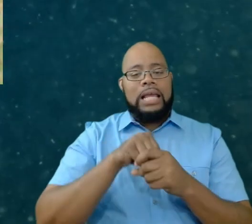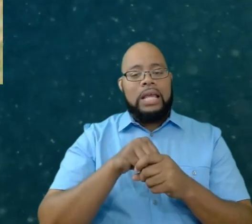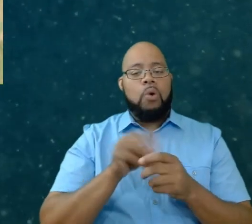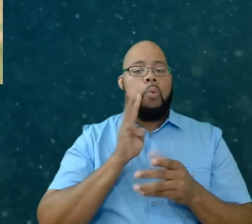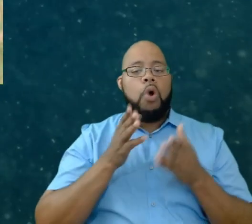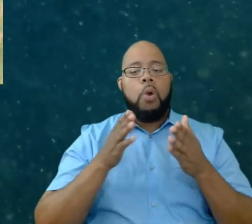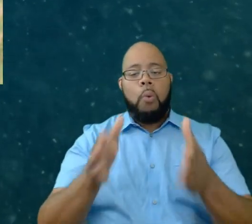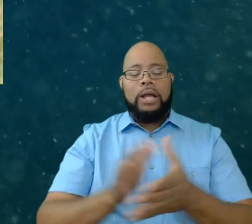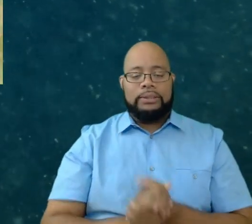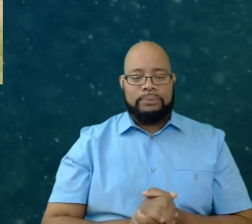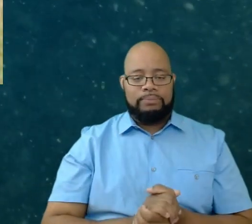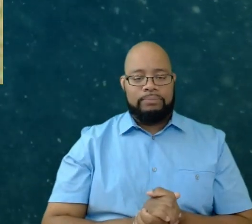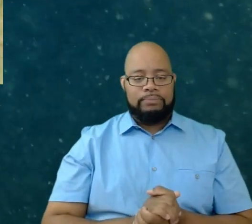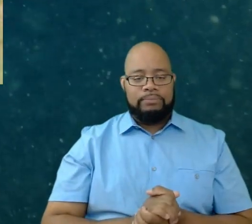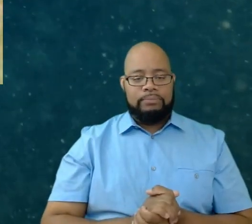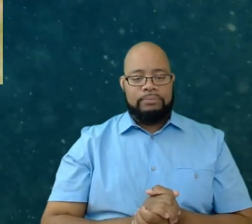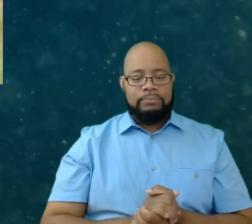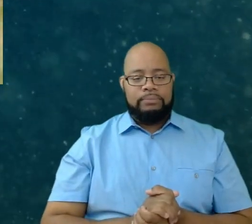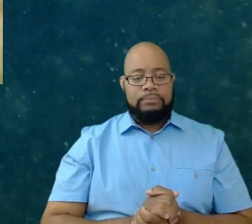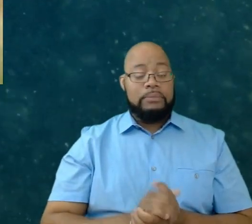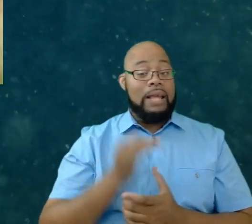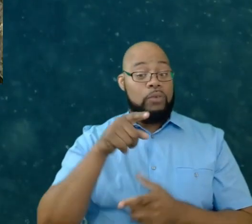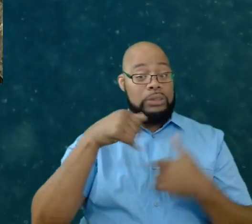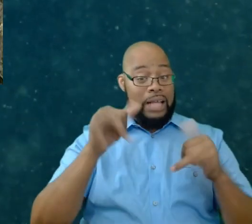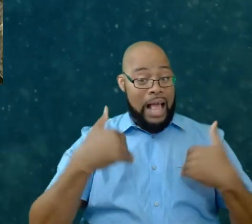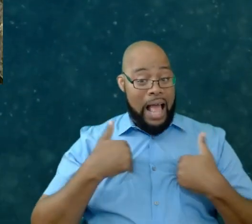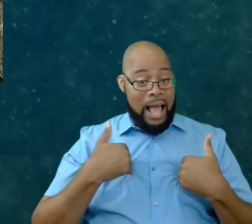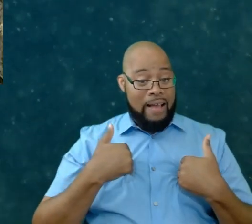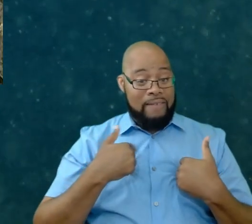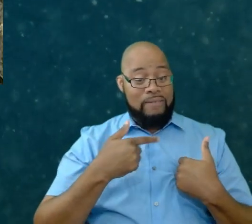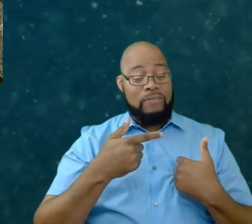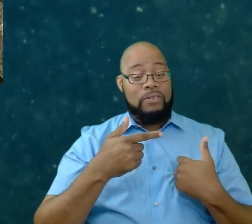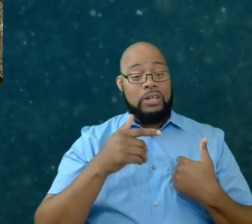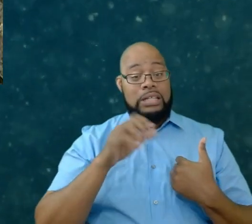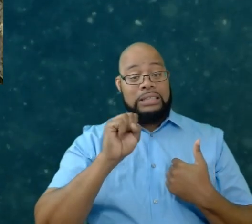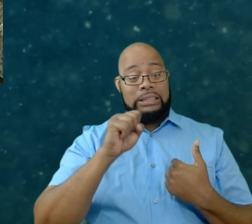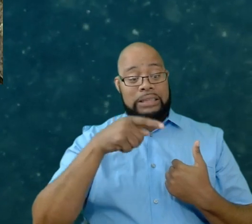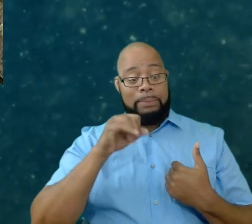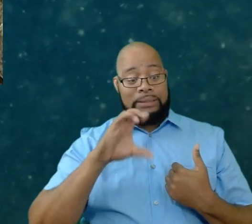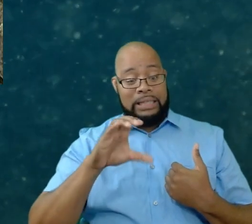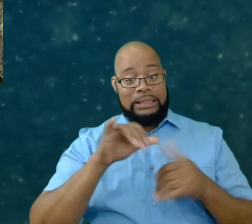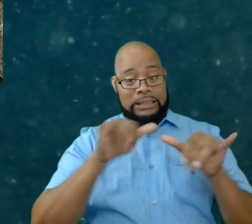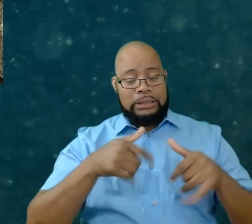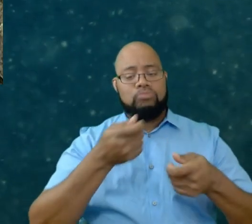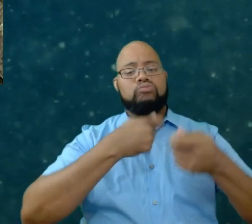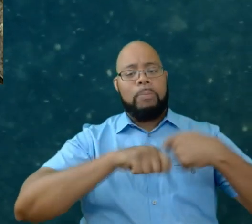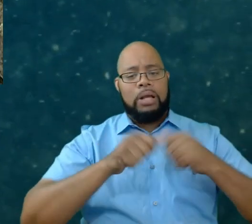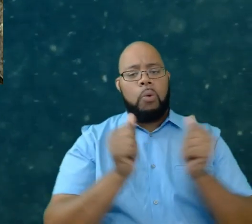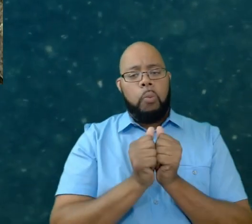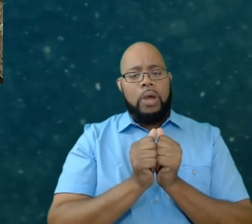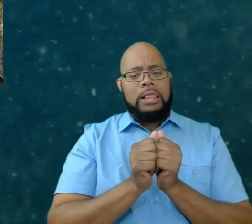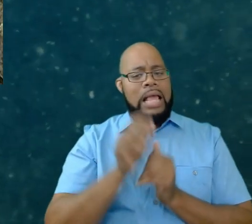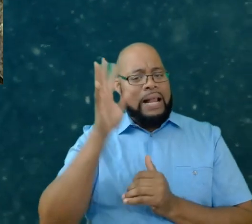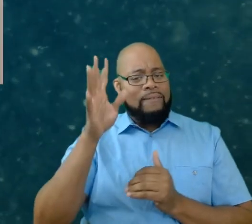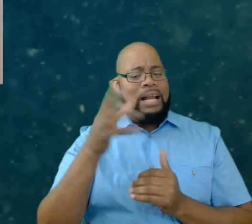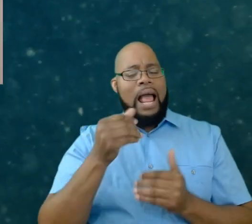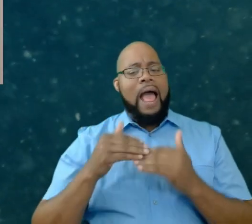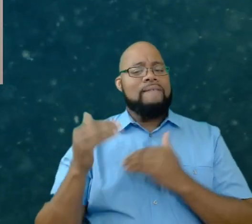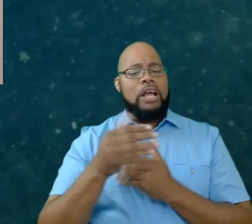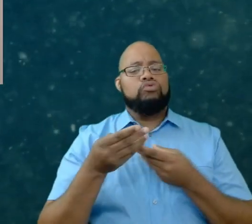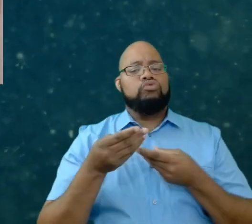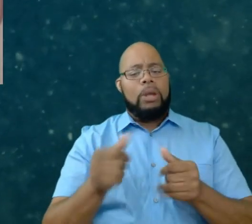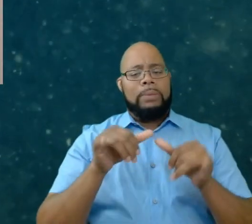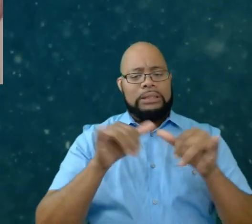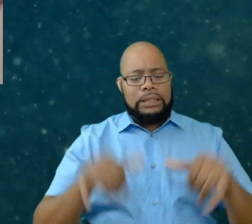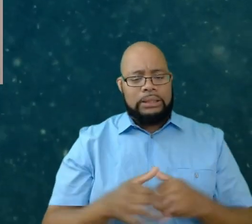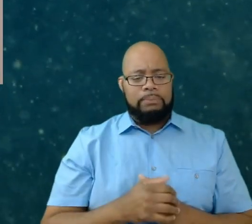the stormwater and out of our waterways. If you still have one, replace your septic system or cesspool with an innovative